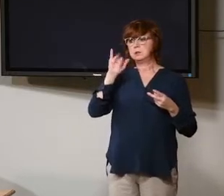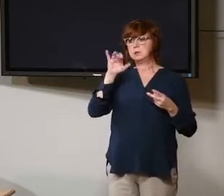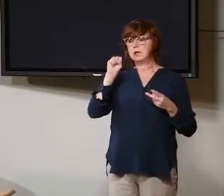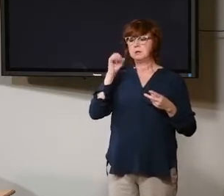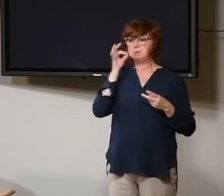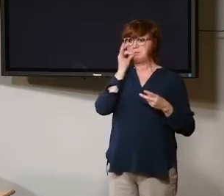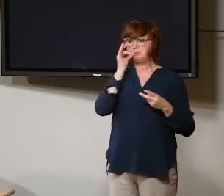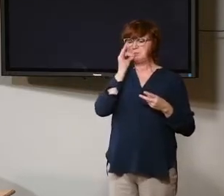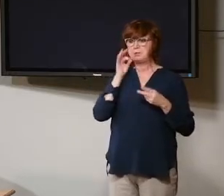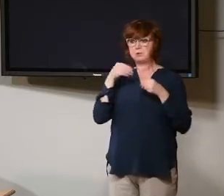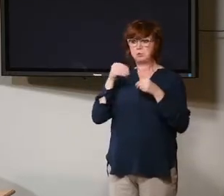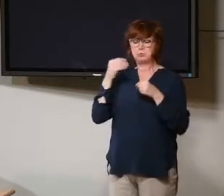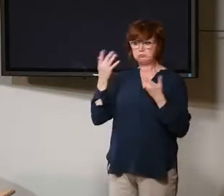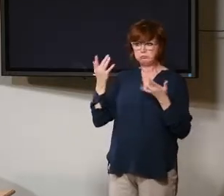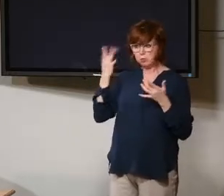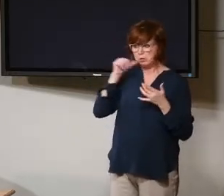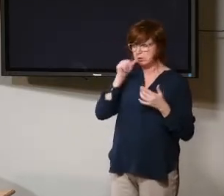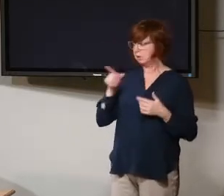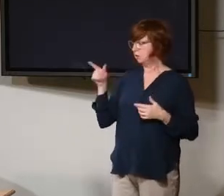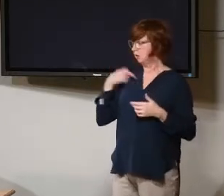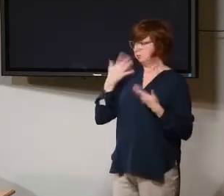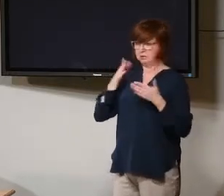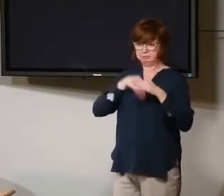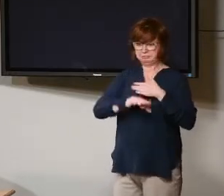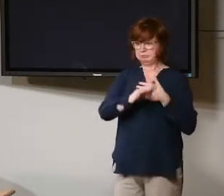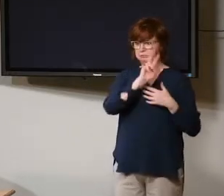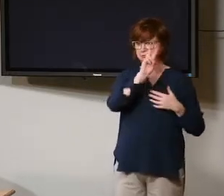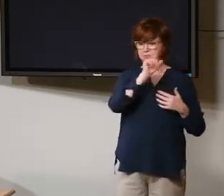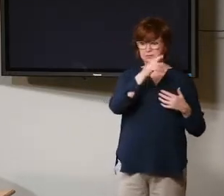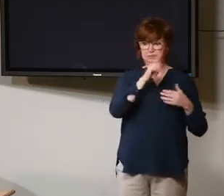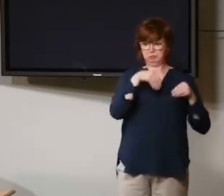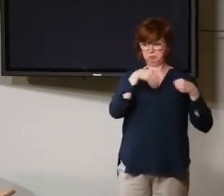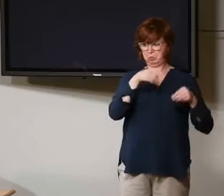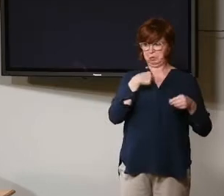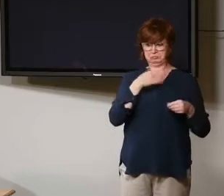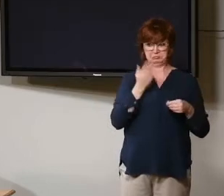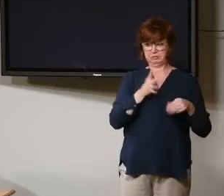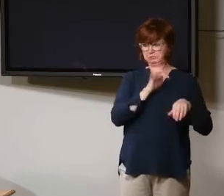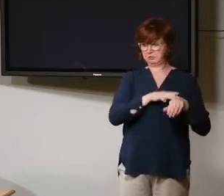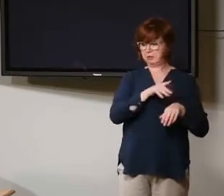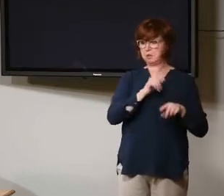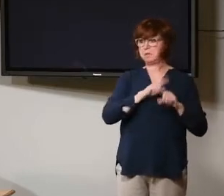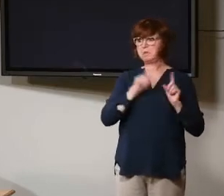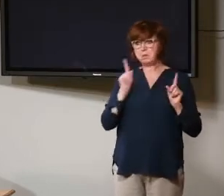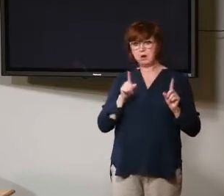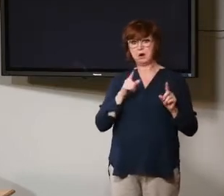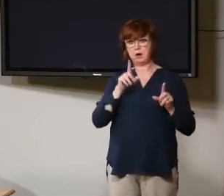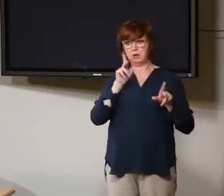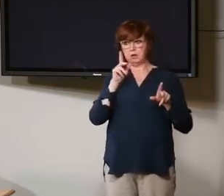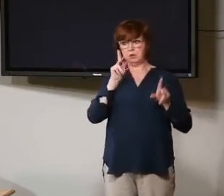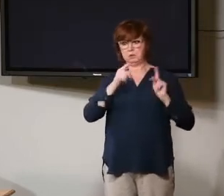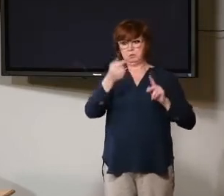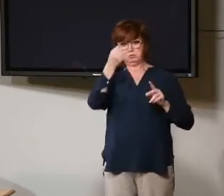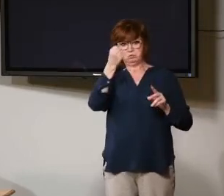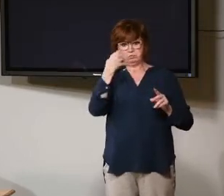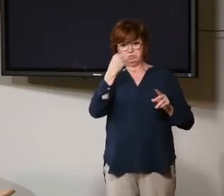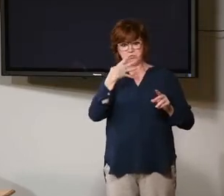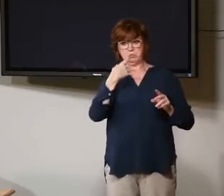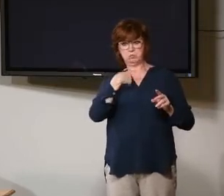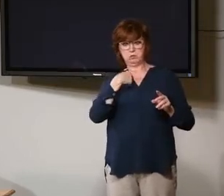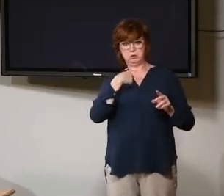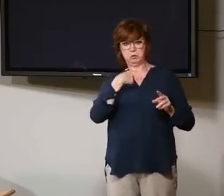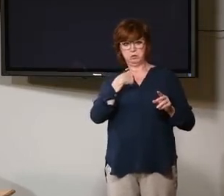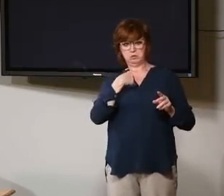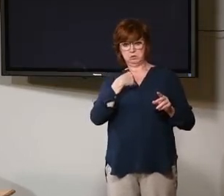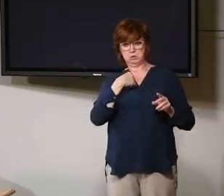understand, and I've never been in a vaping shop, but one of the things that I've been informed of is in some vaping shops there is the